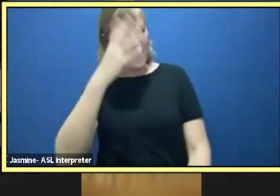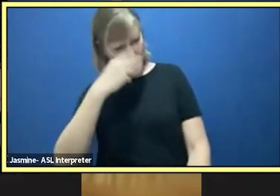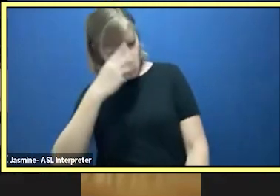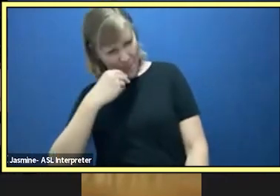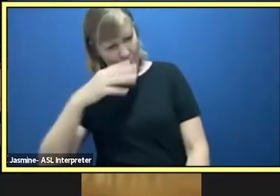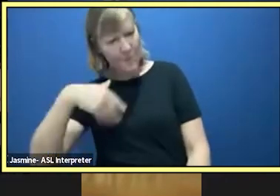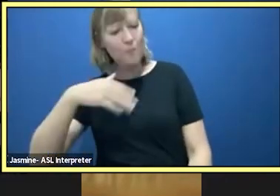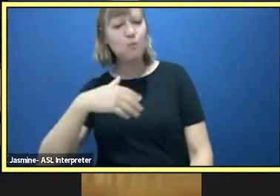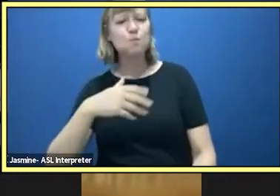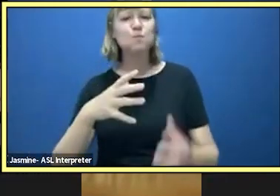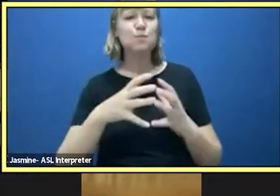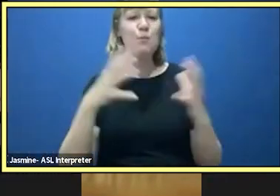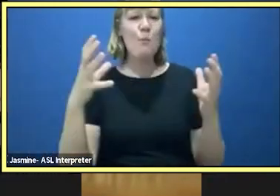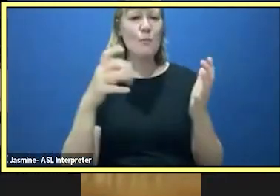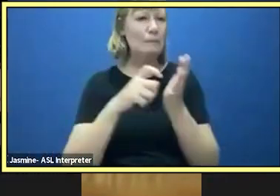quick.